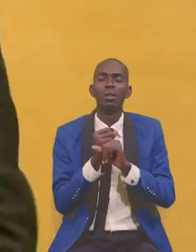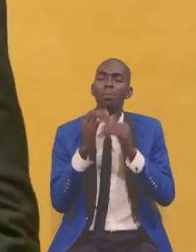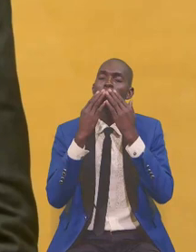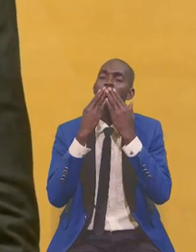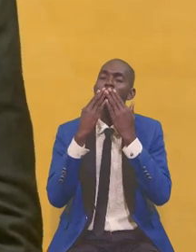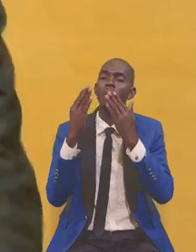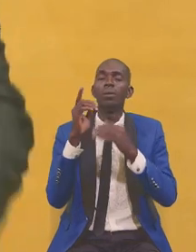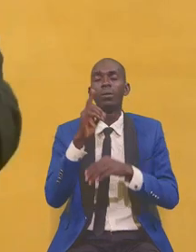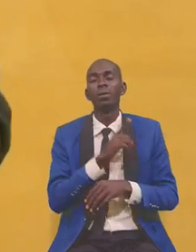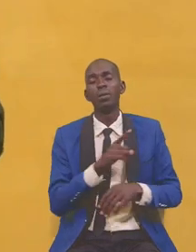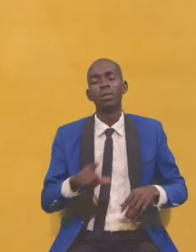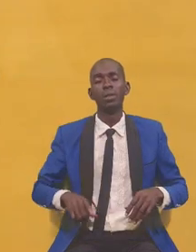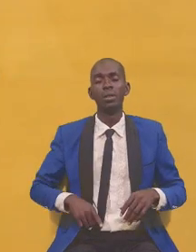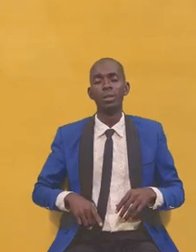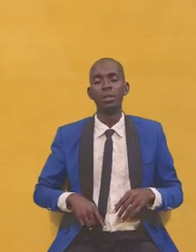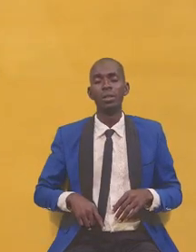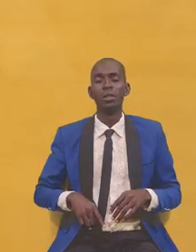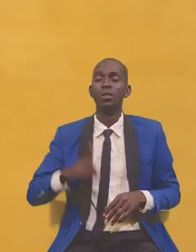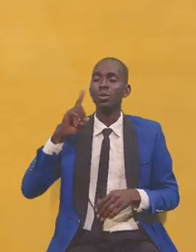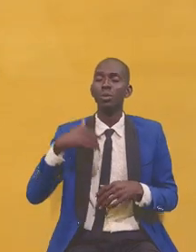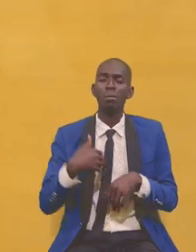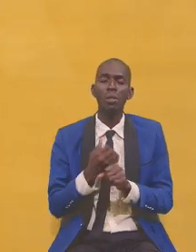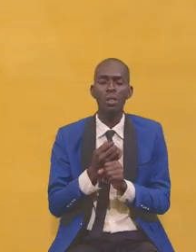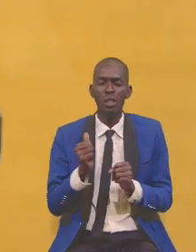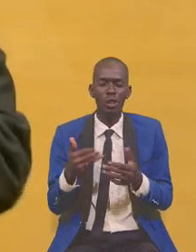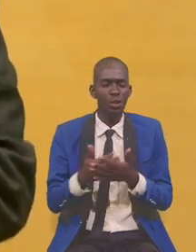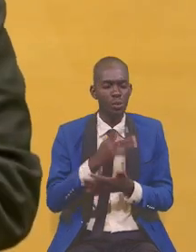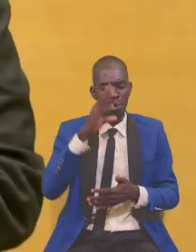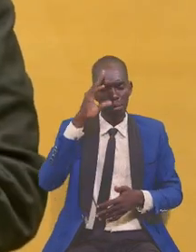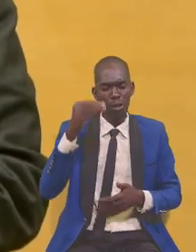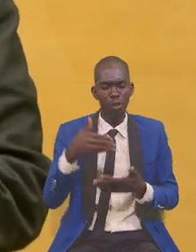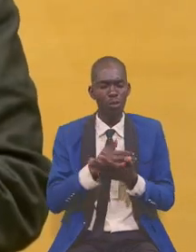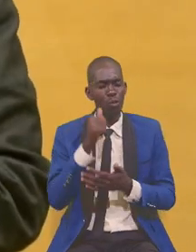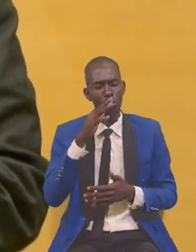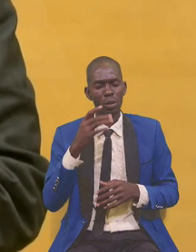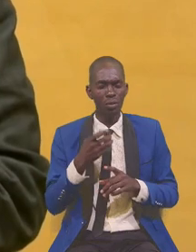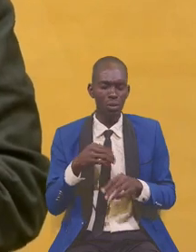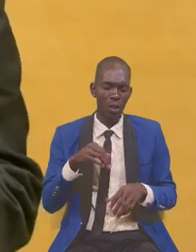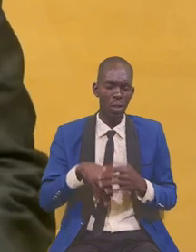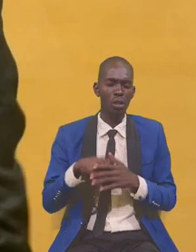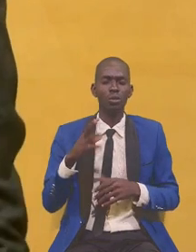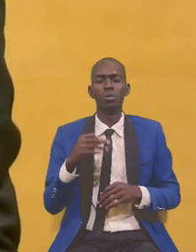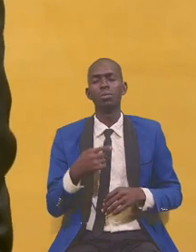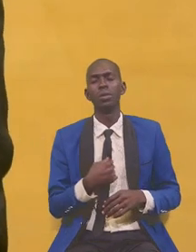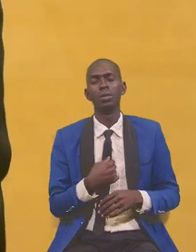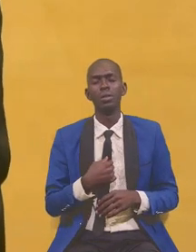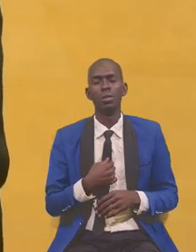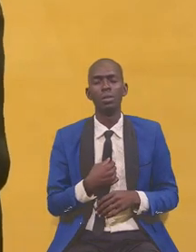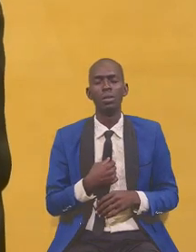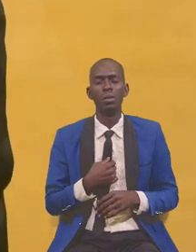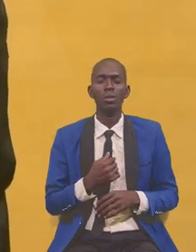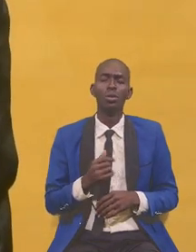you, Lord. You make a new man, a new woman out of me. The